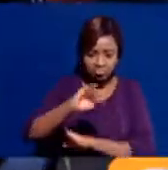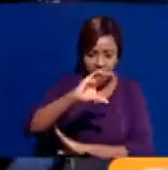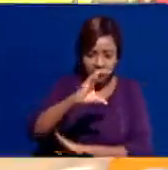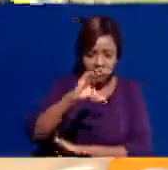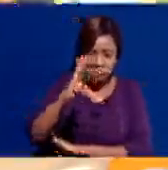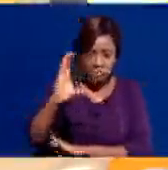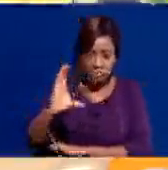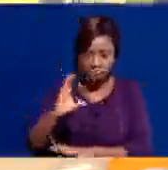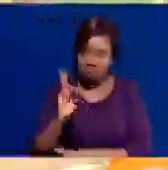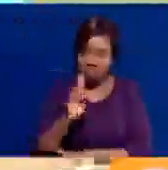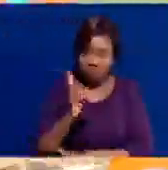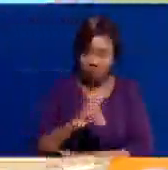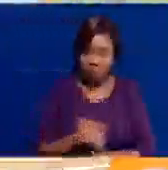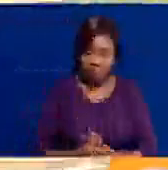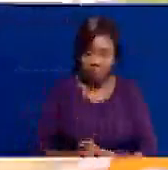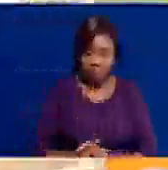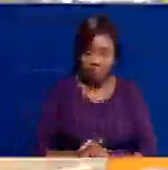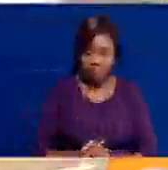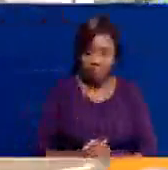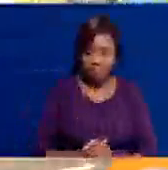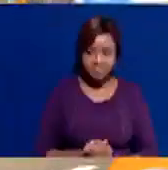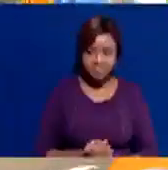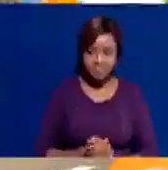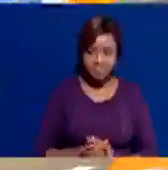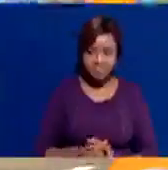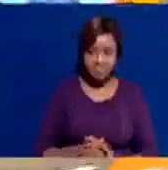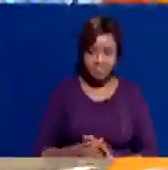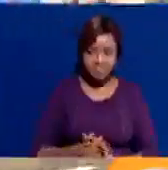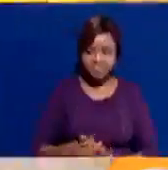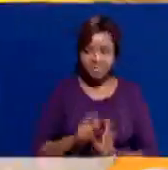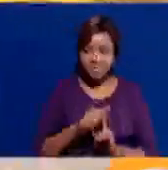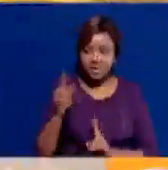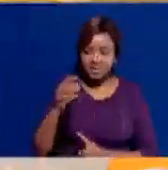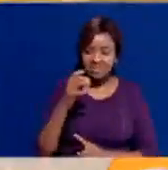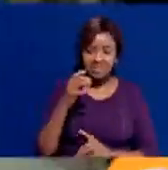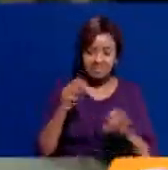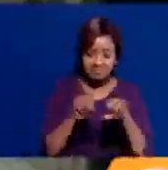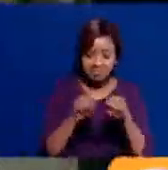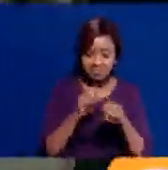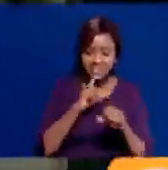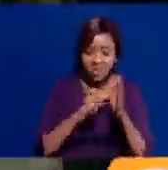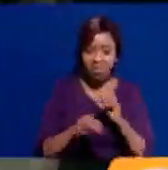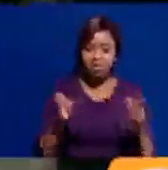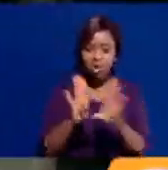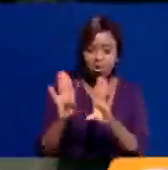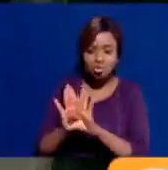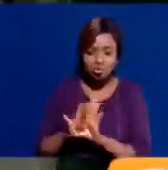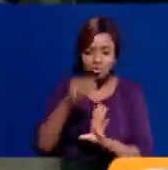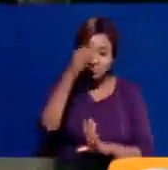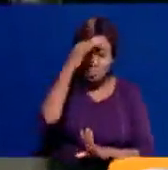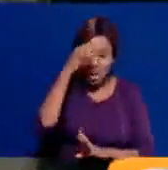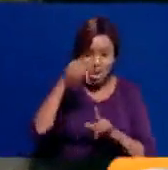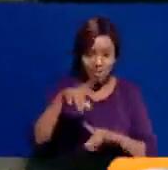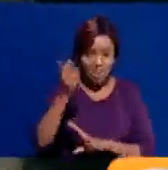the city's central business district. On his administration's closure of noisy nightclubs in residential areas in